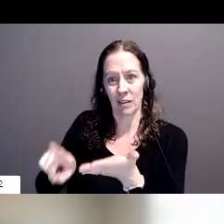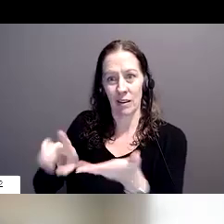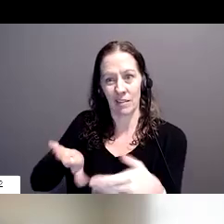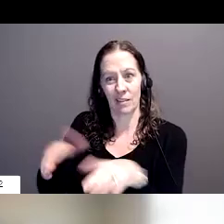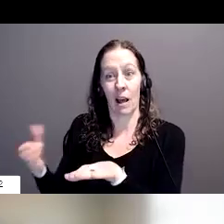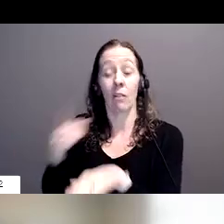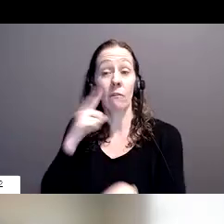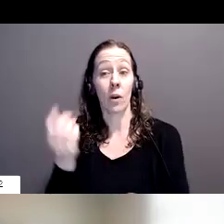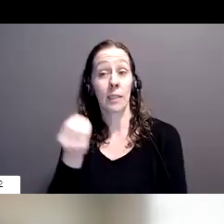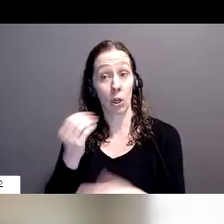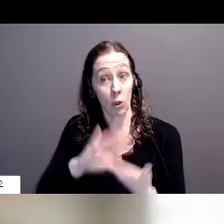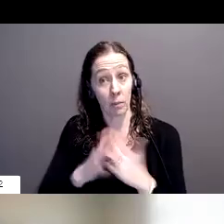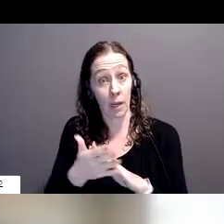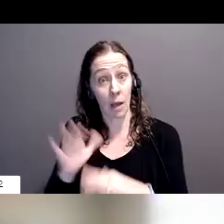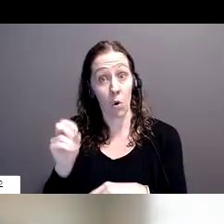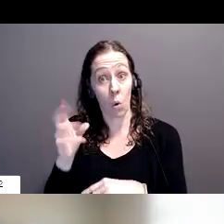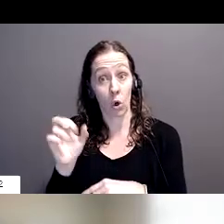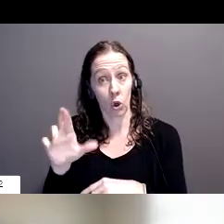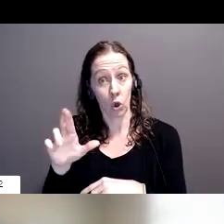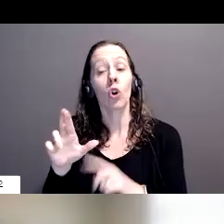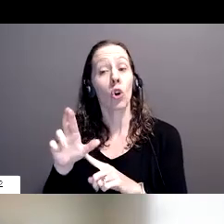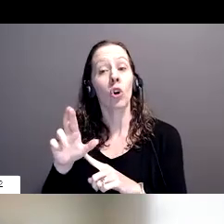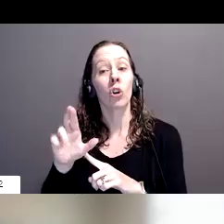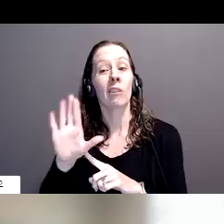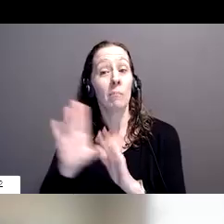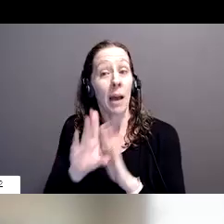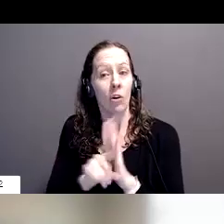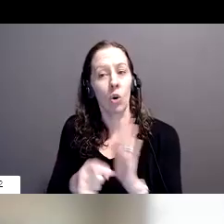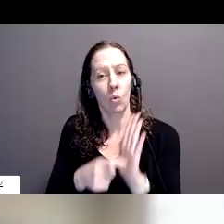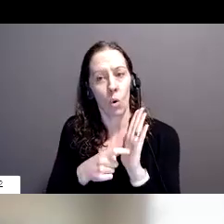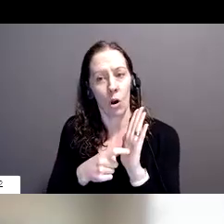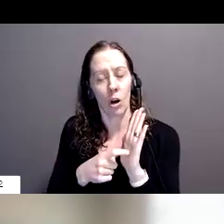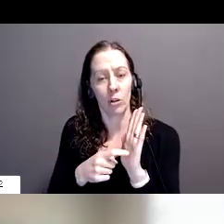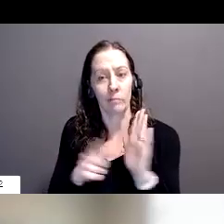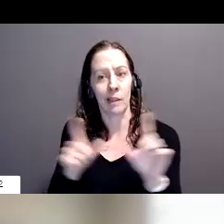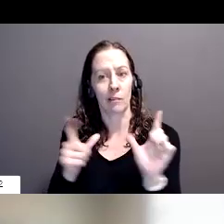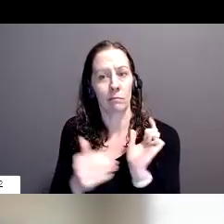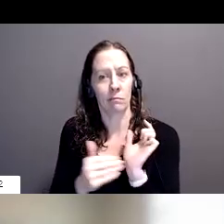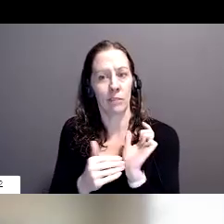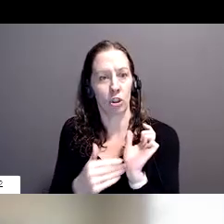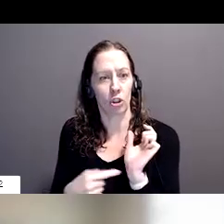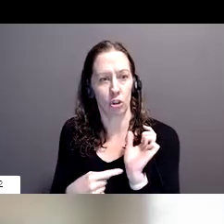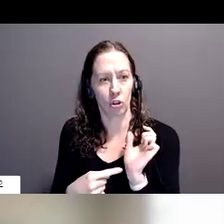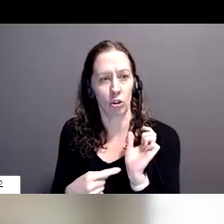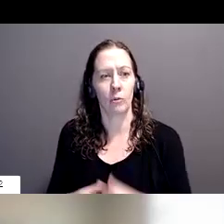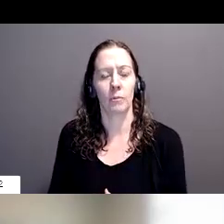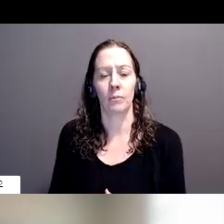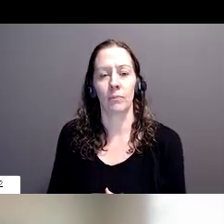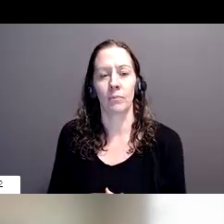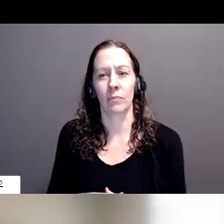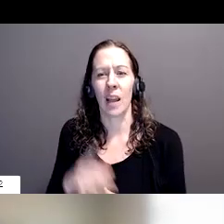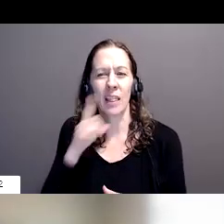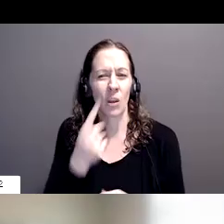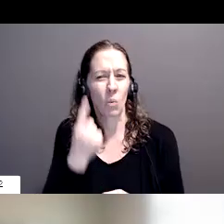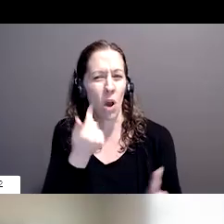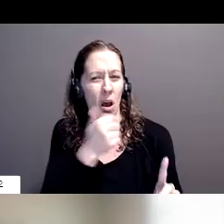to be a coroner, you must be a licensed physician. So that varies. I think there's only one other